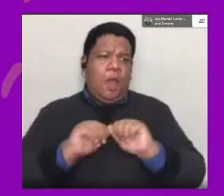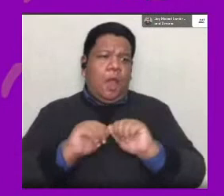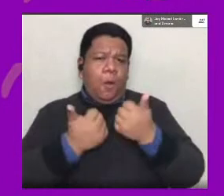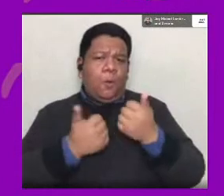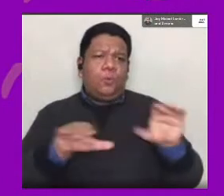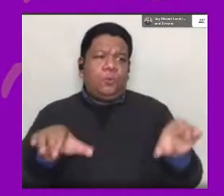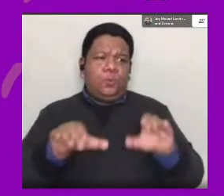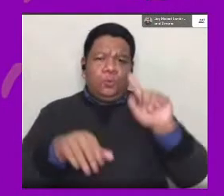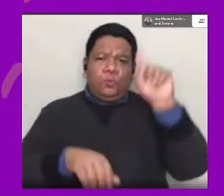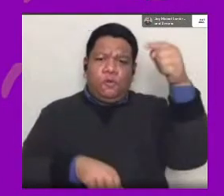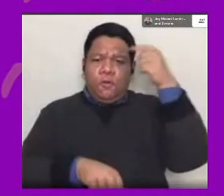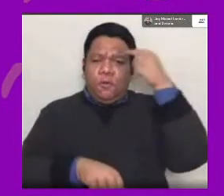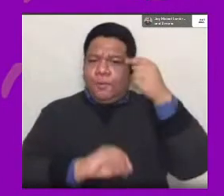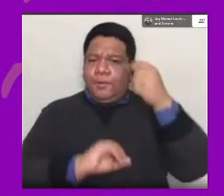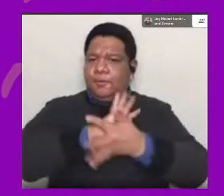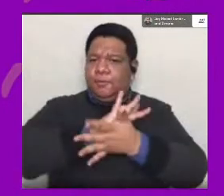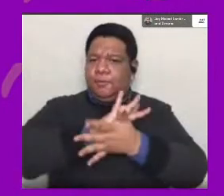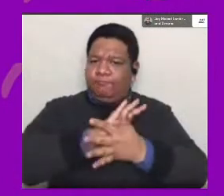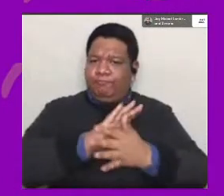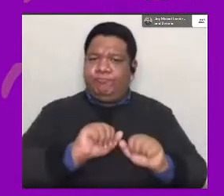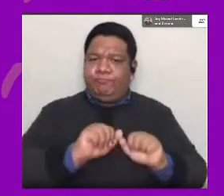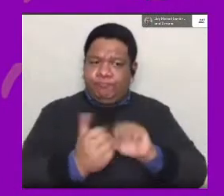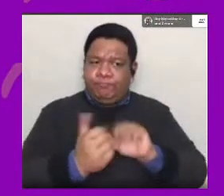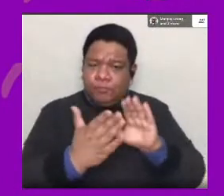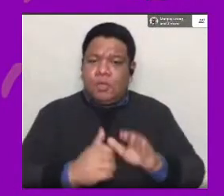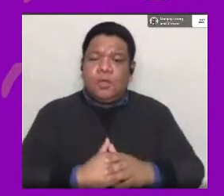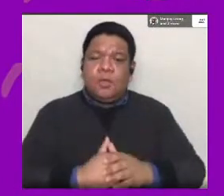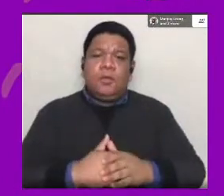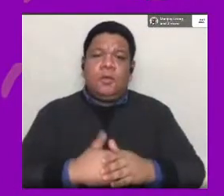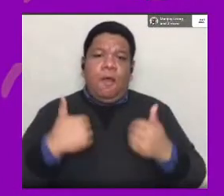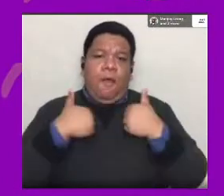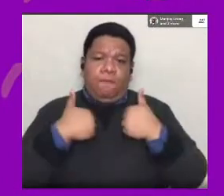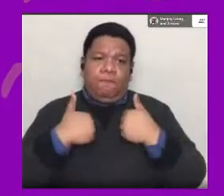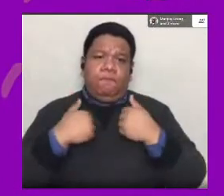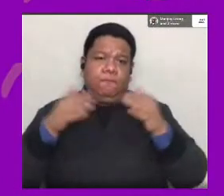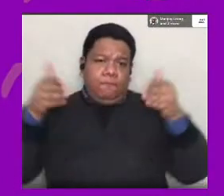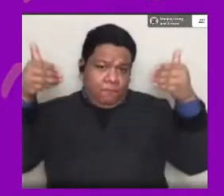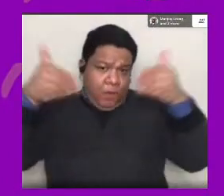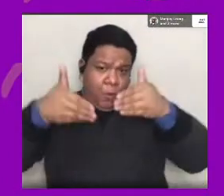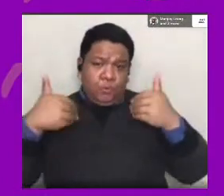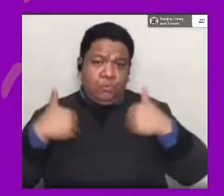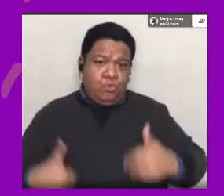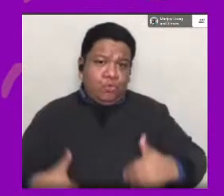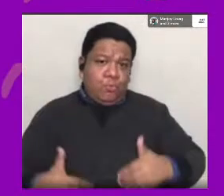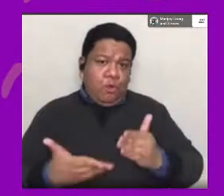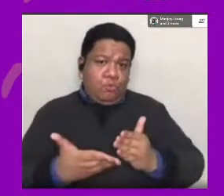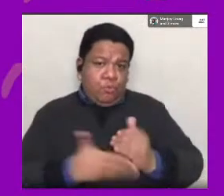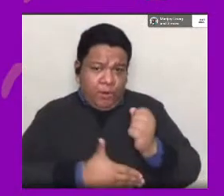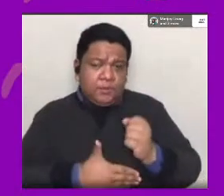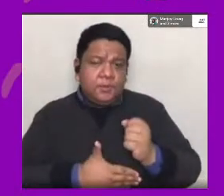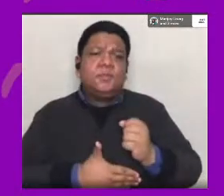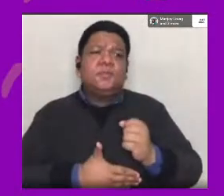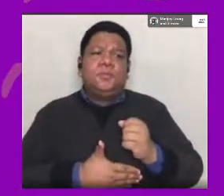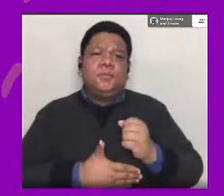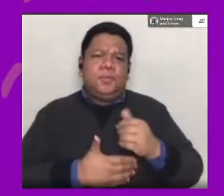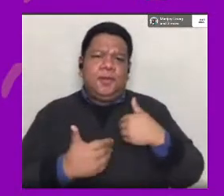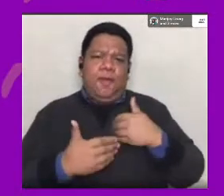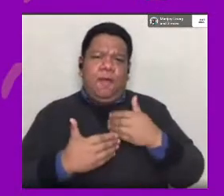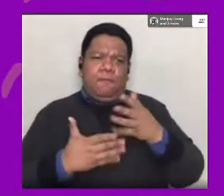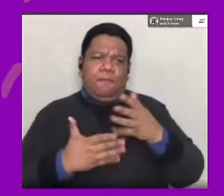of government, using a human rights-based approach guided by the lessons from the past